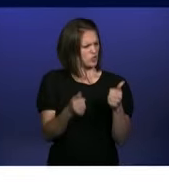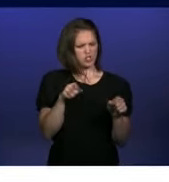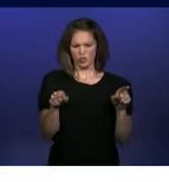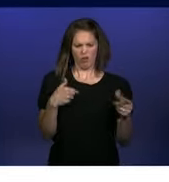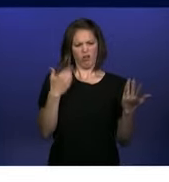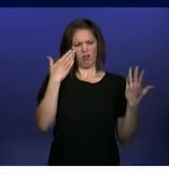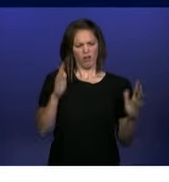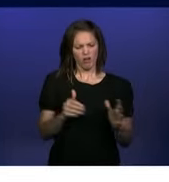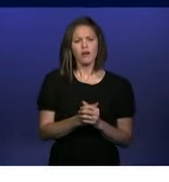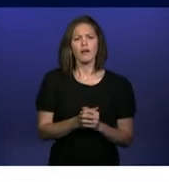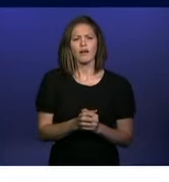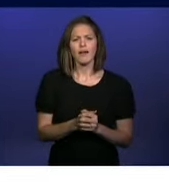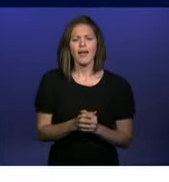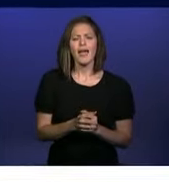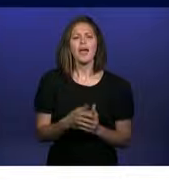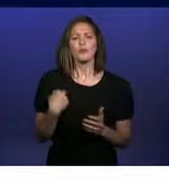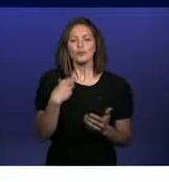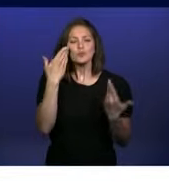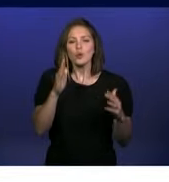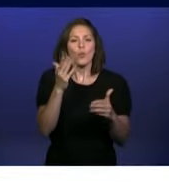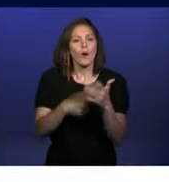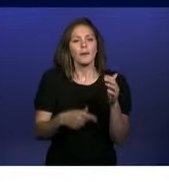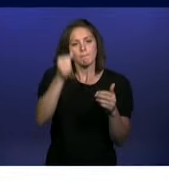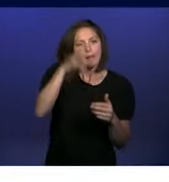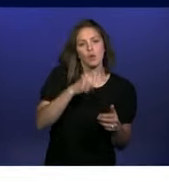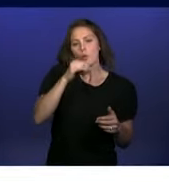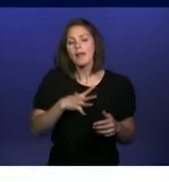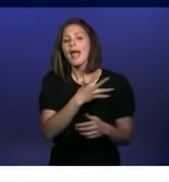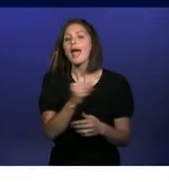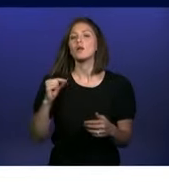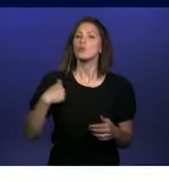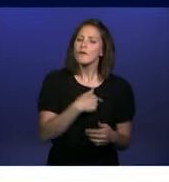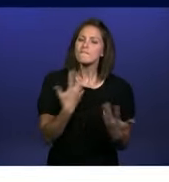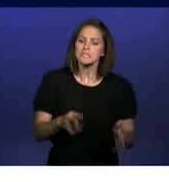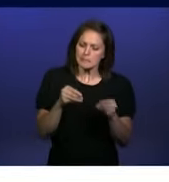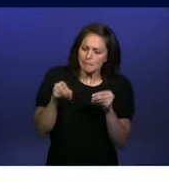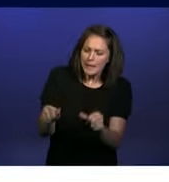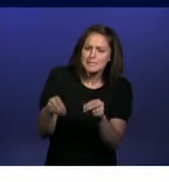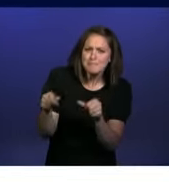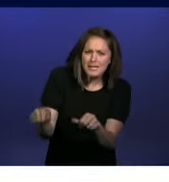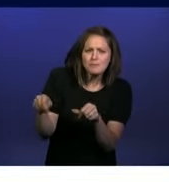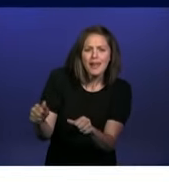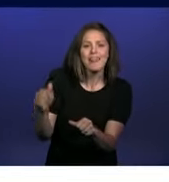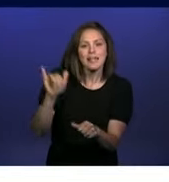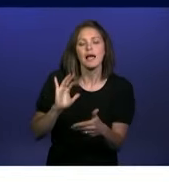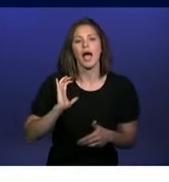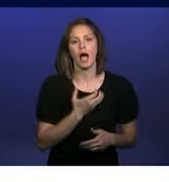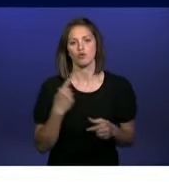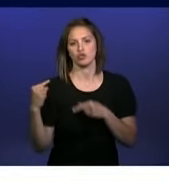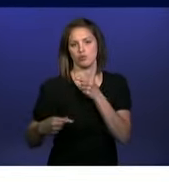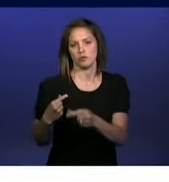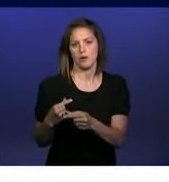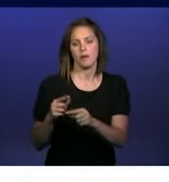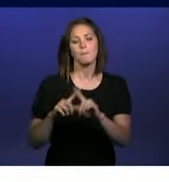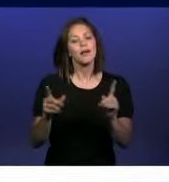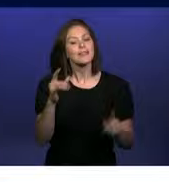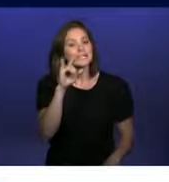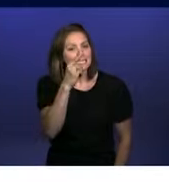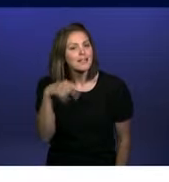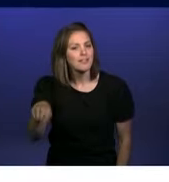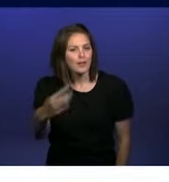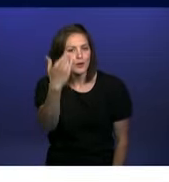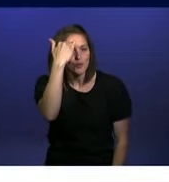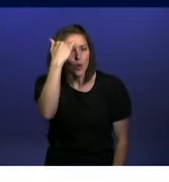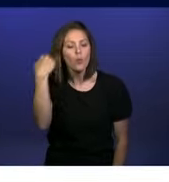has spent Social Security dry. And the kids know it. So it's time for us to start living worthy